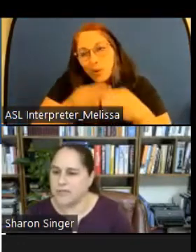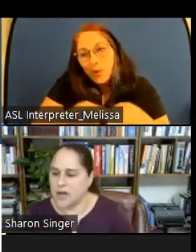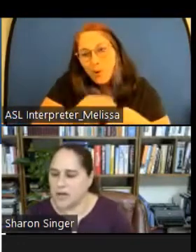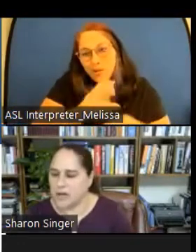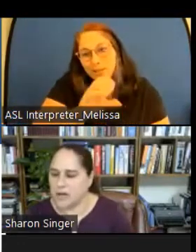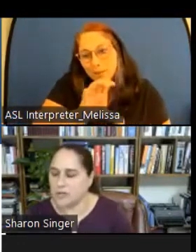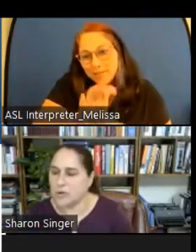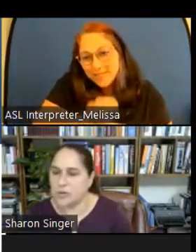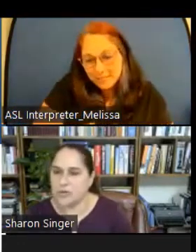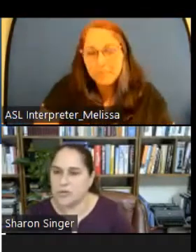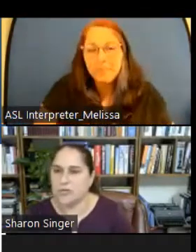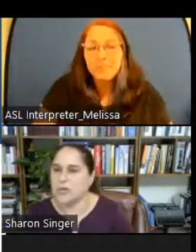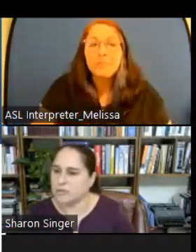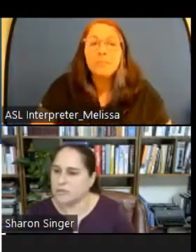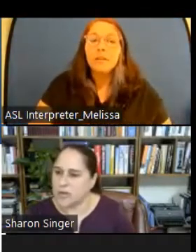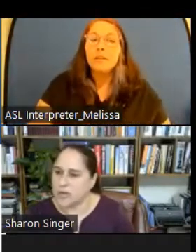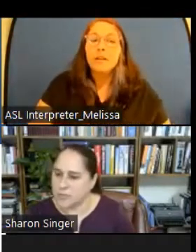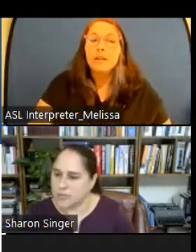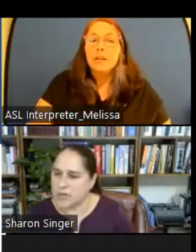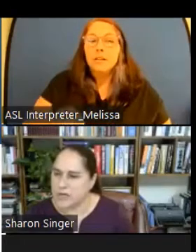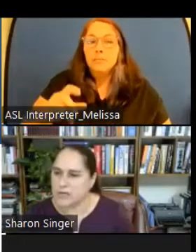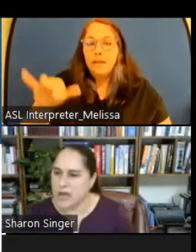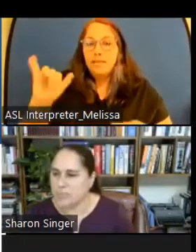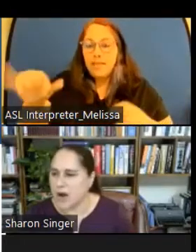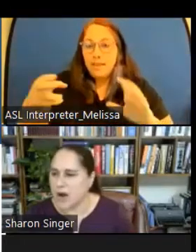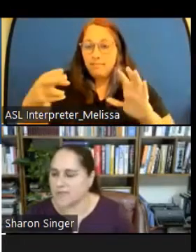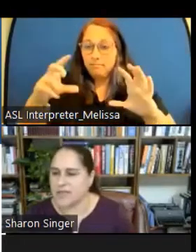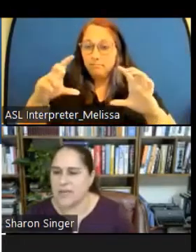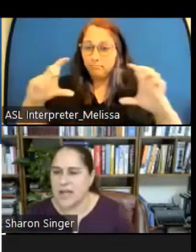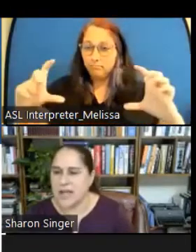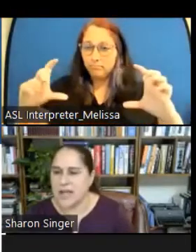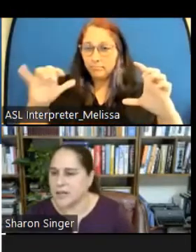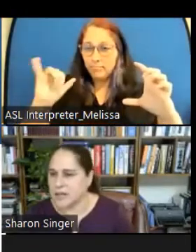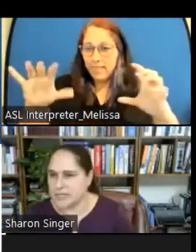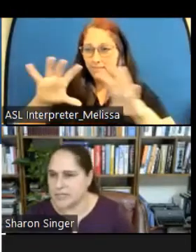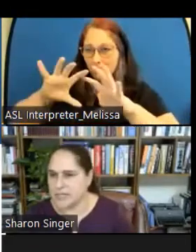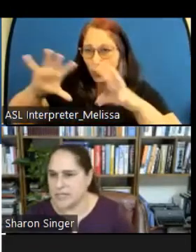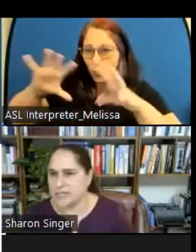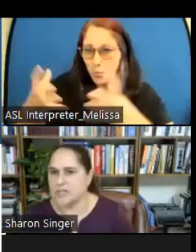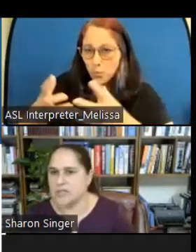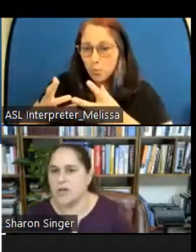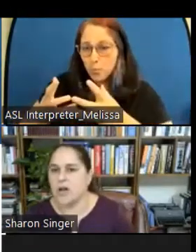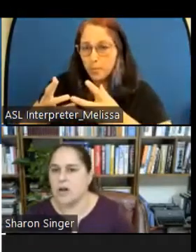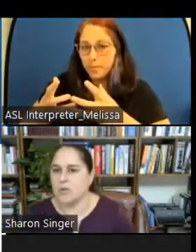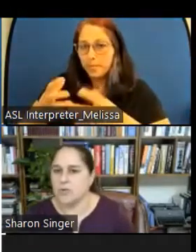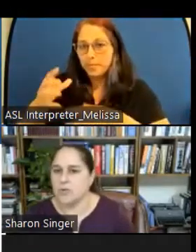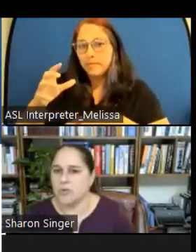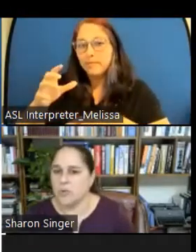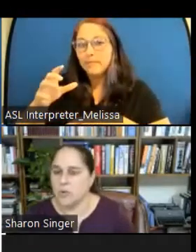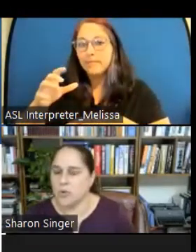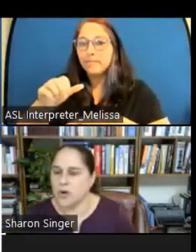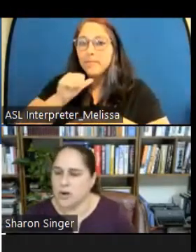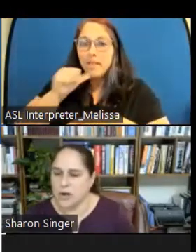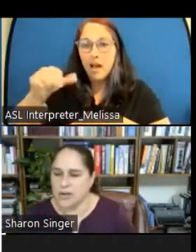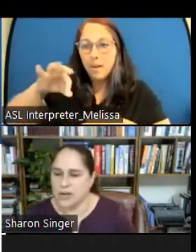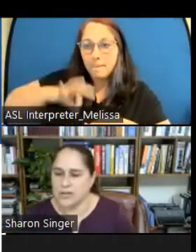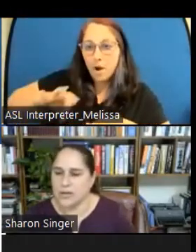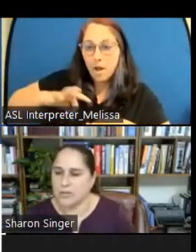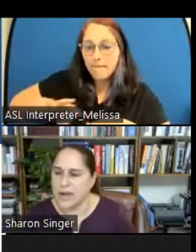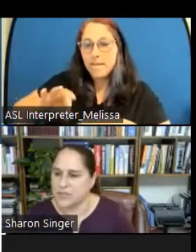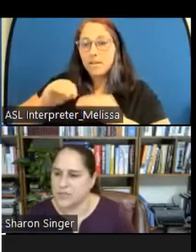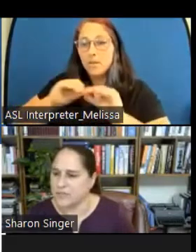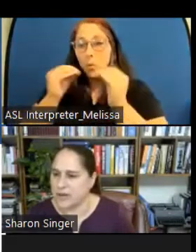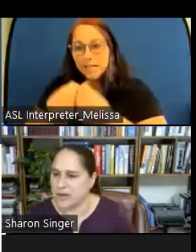of local government, nonprofit, and other entities who work on